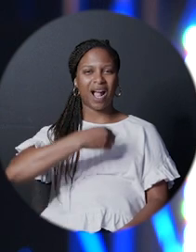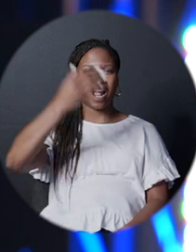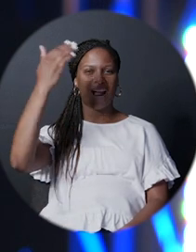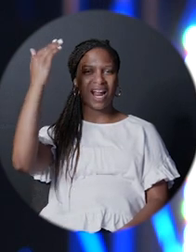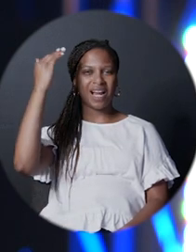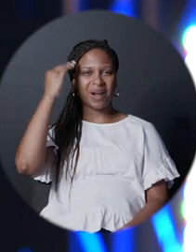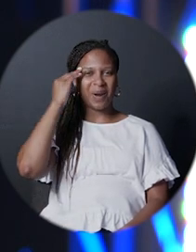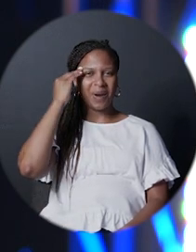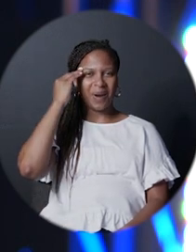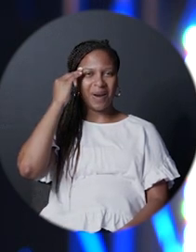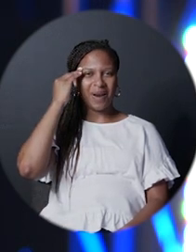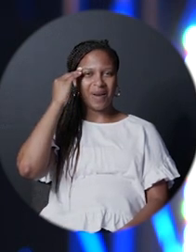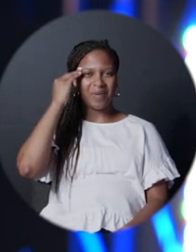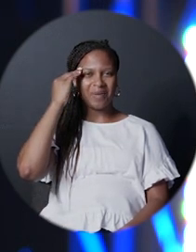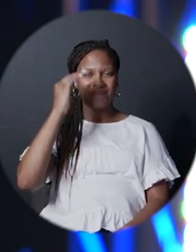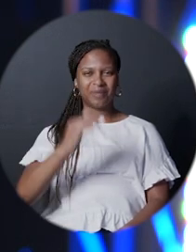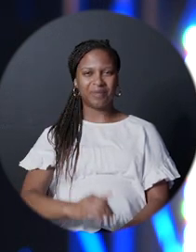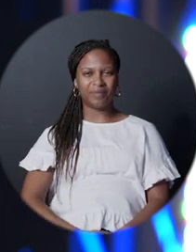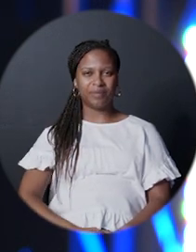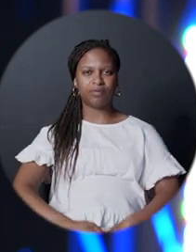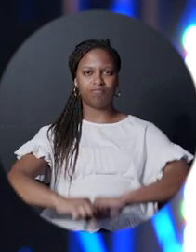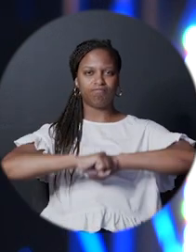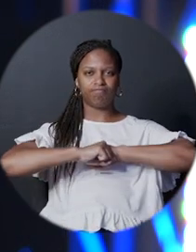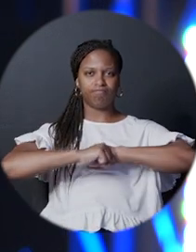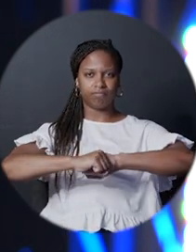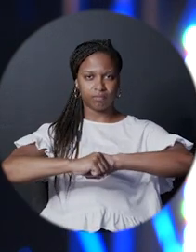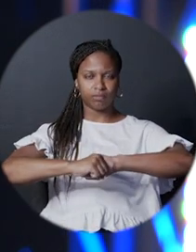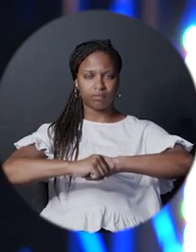I'm telling you what I know.